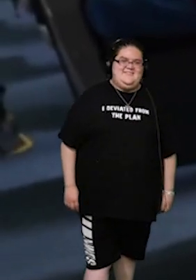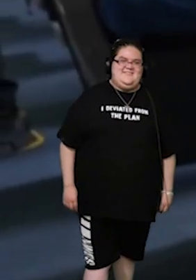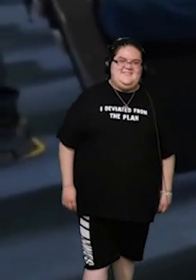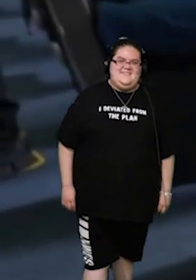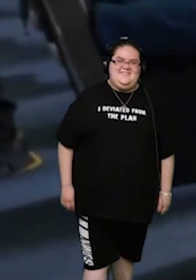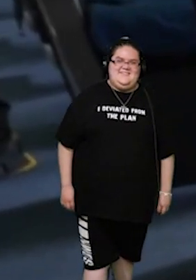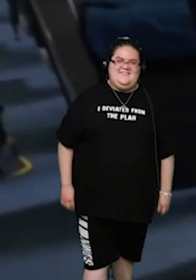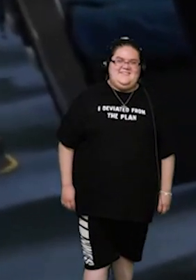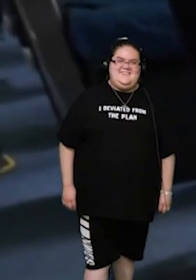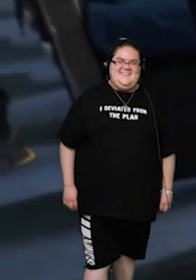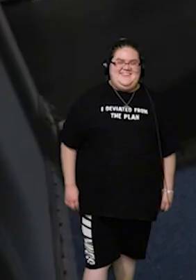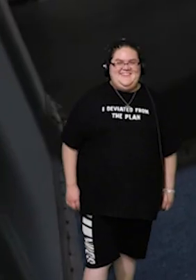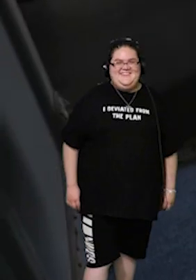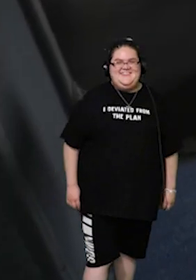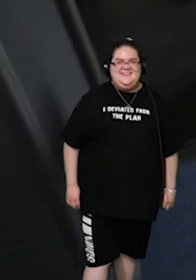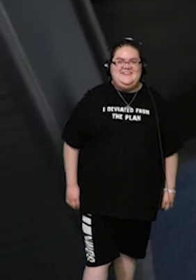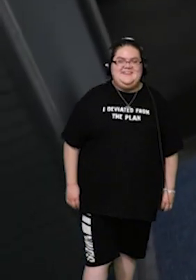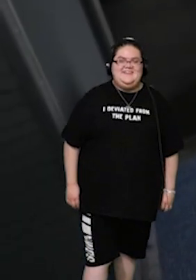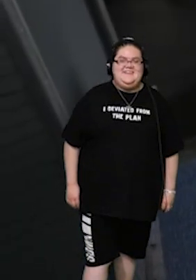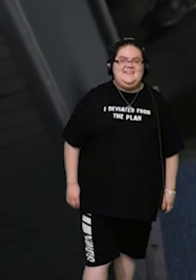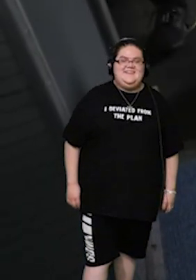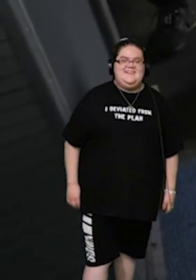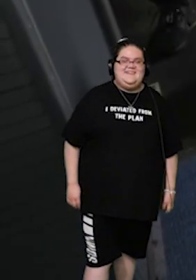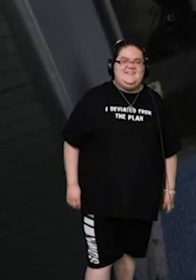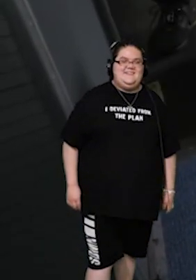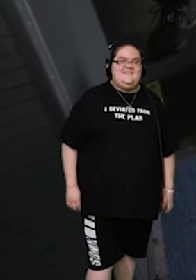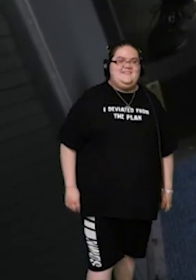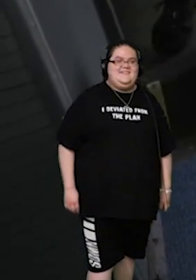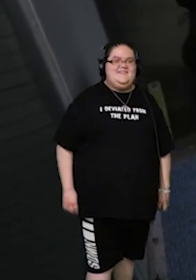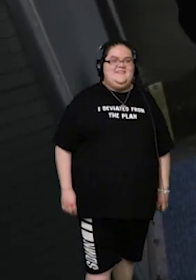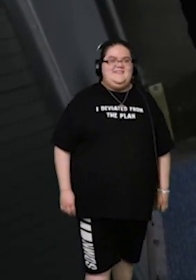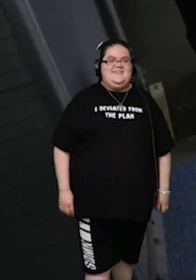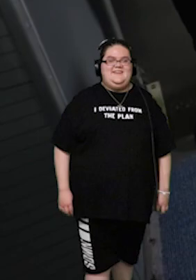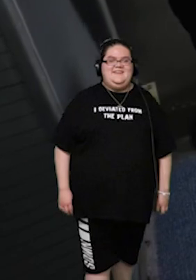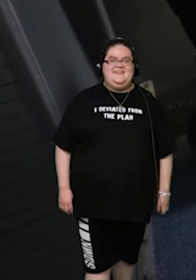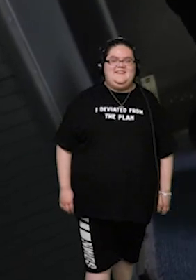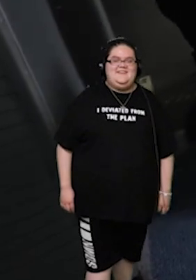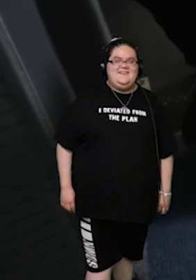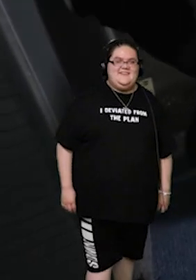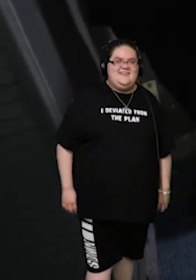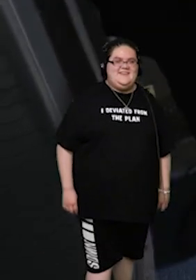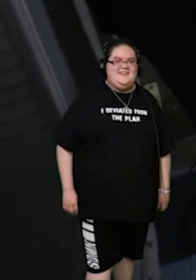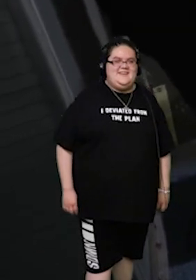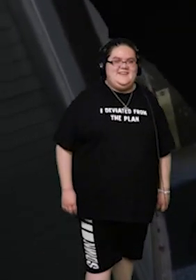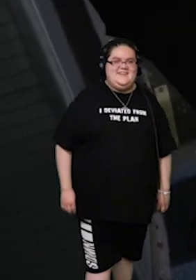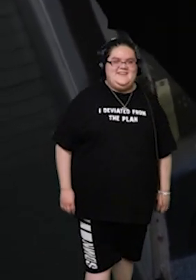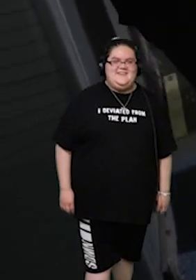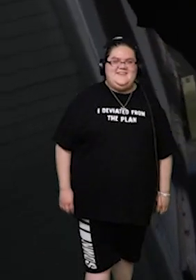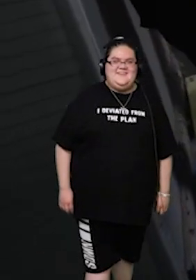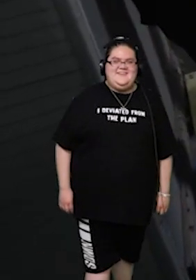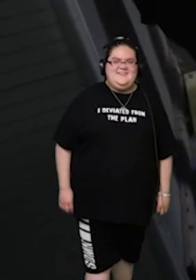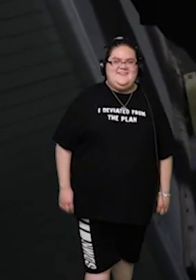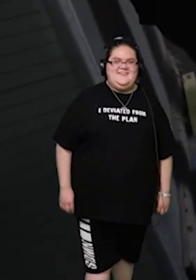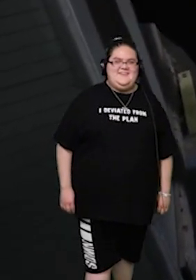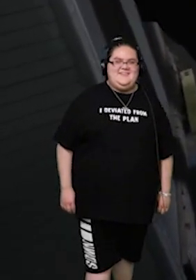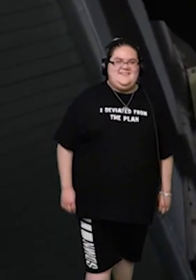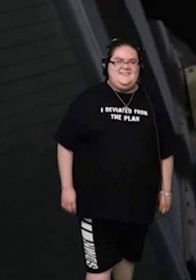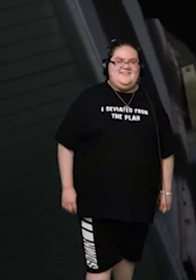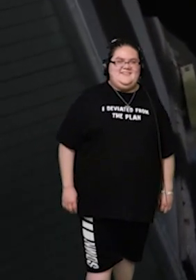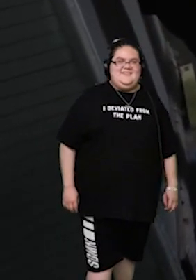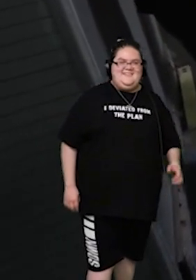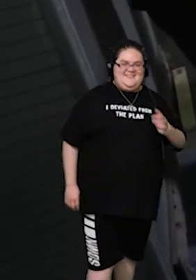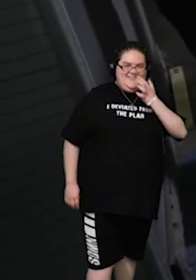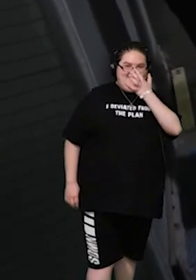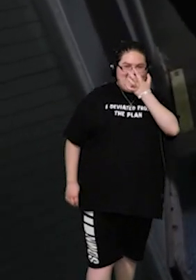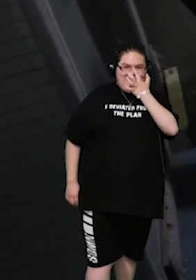Air hostesses? Yeah, can we get water, please, sir? There you go. Oh, wow, thank you. Oh, thanks. See that? Easy.